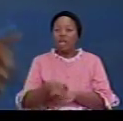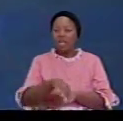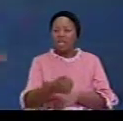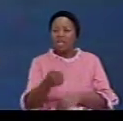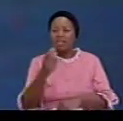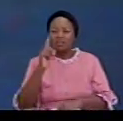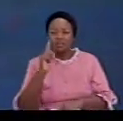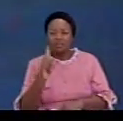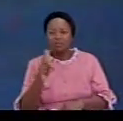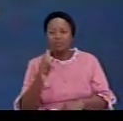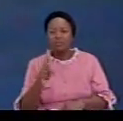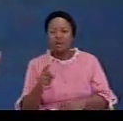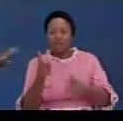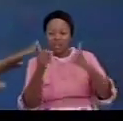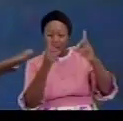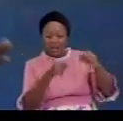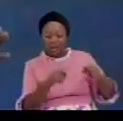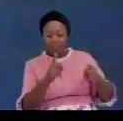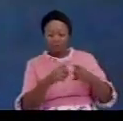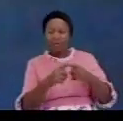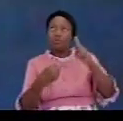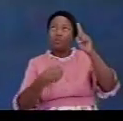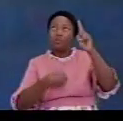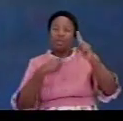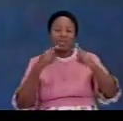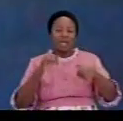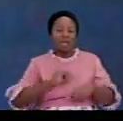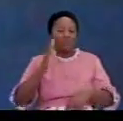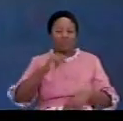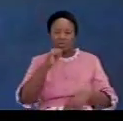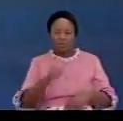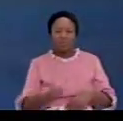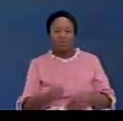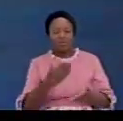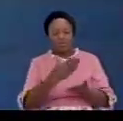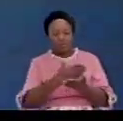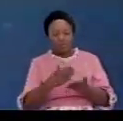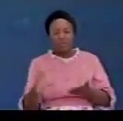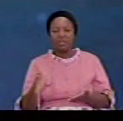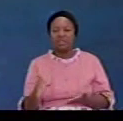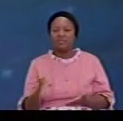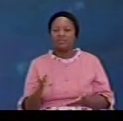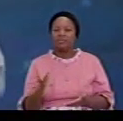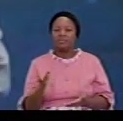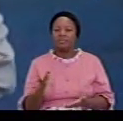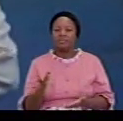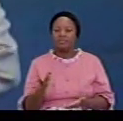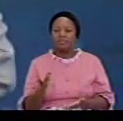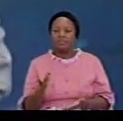Whosoever comes to me, I will in no wise reject.